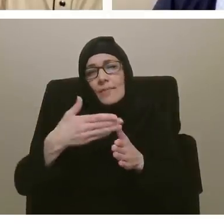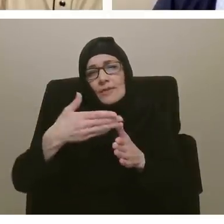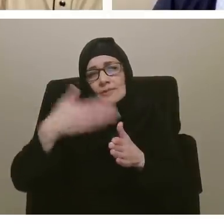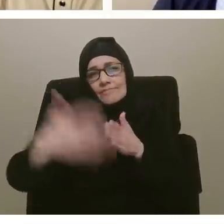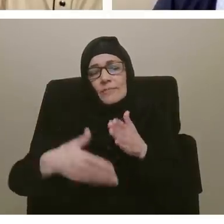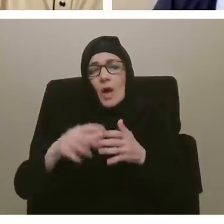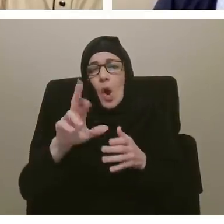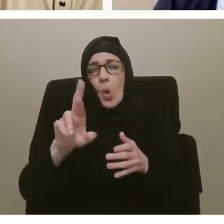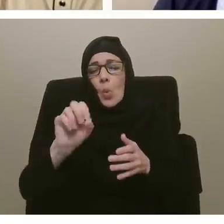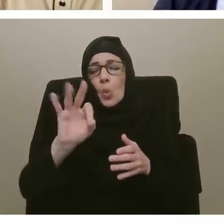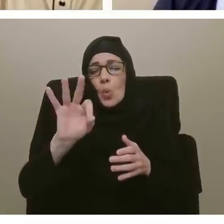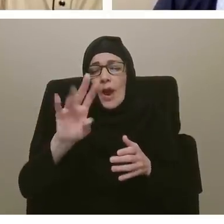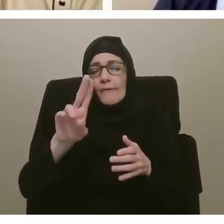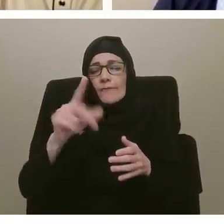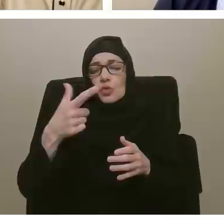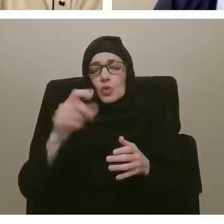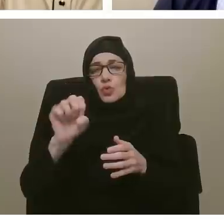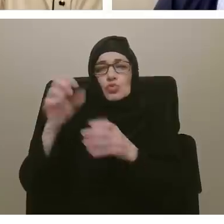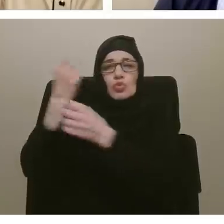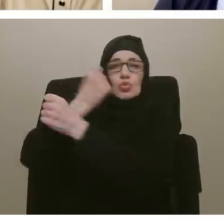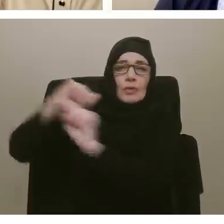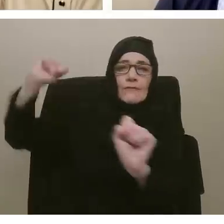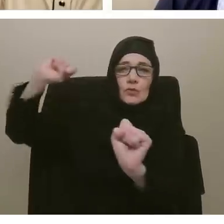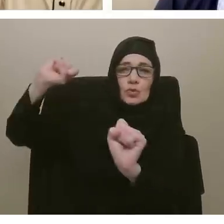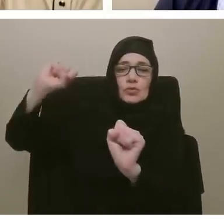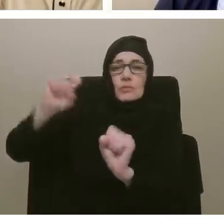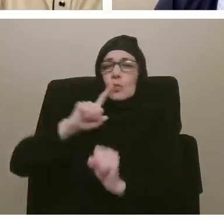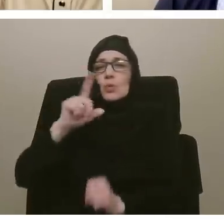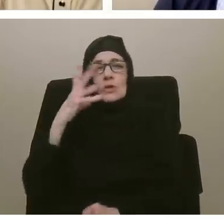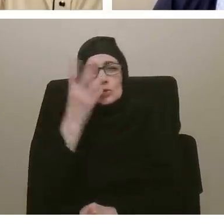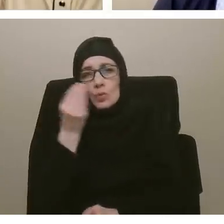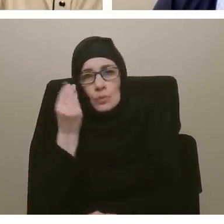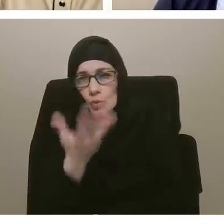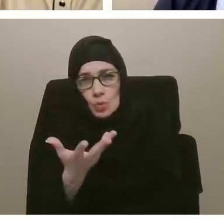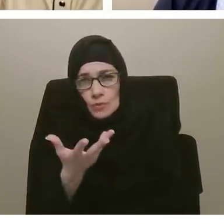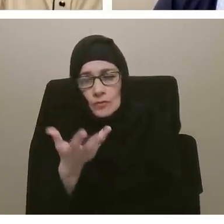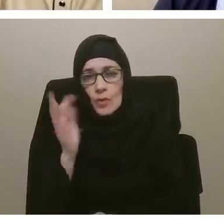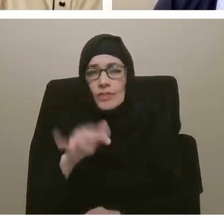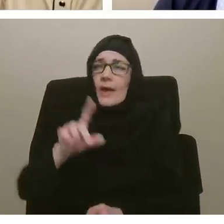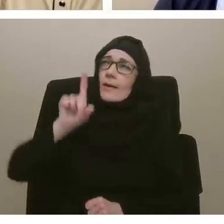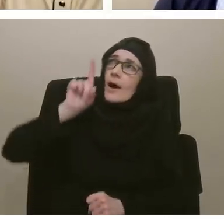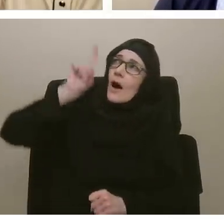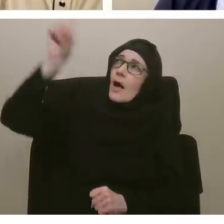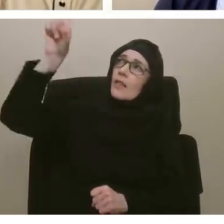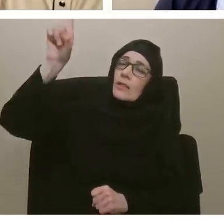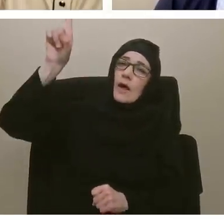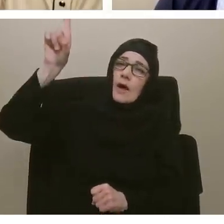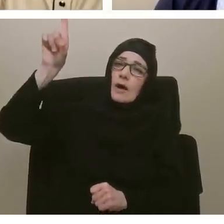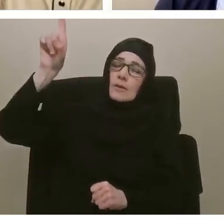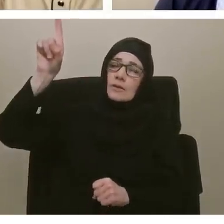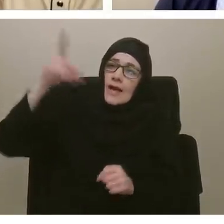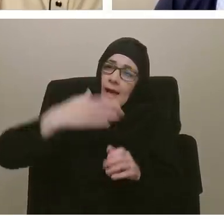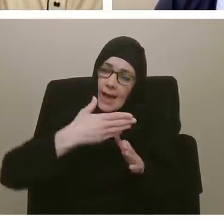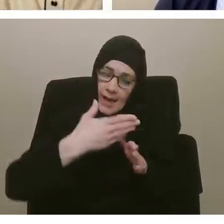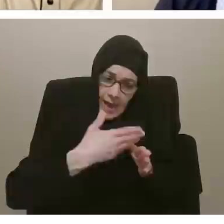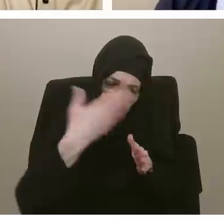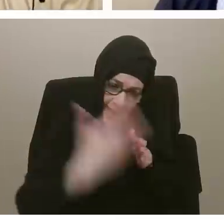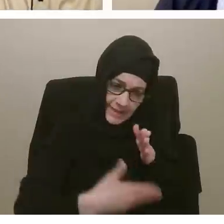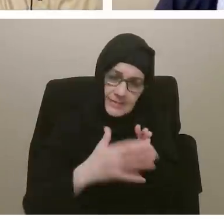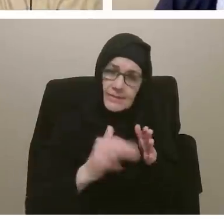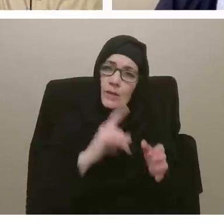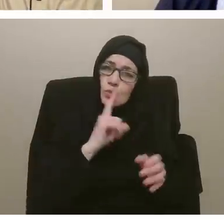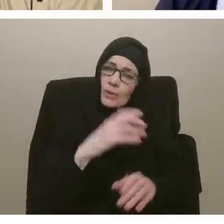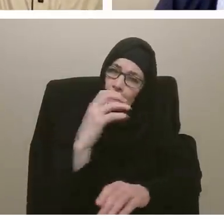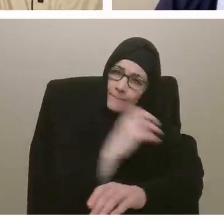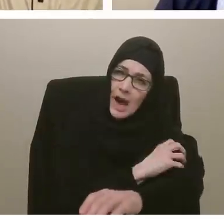really, it's so beautiful that Allah subhanahu wa ta'ala ends this entire very powerful